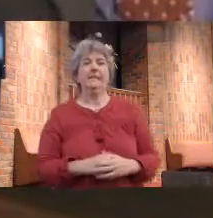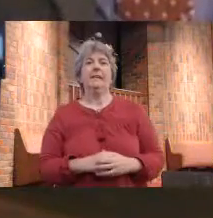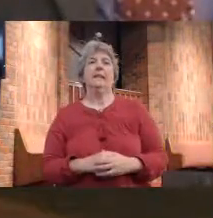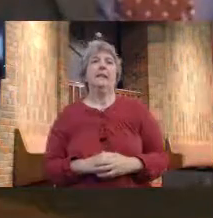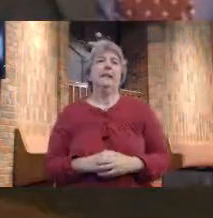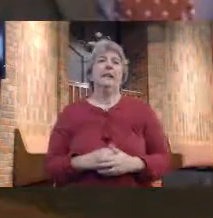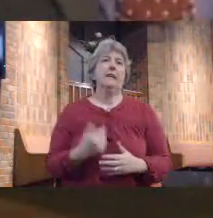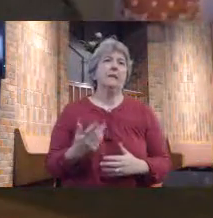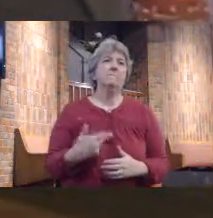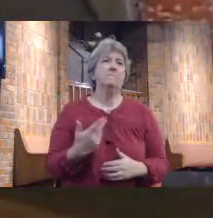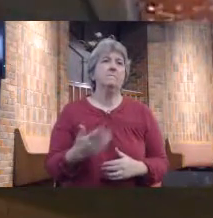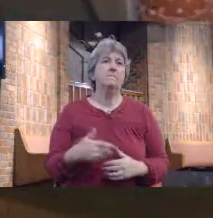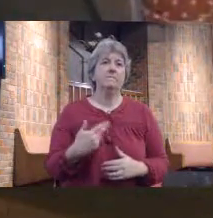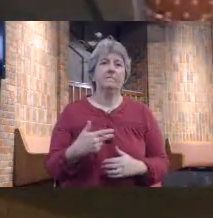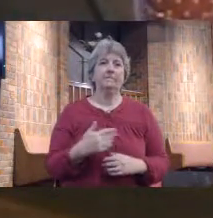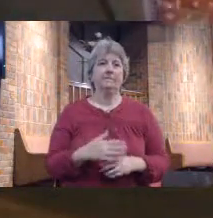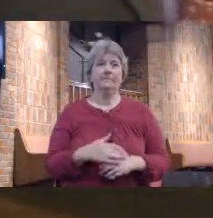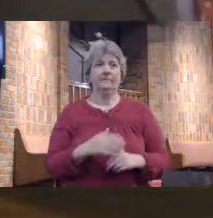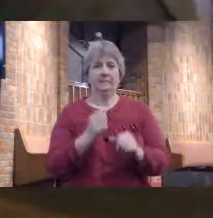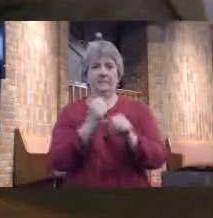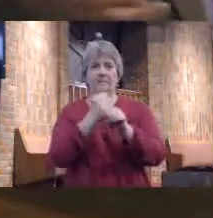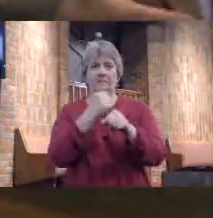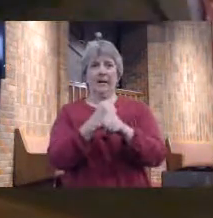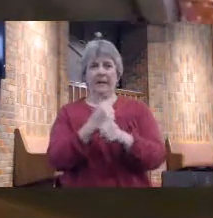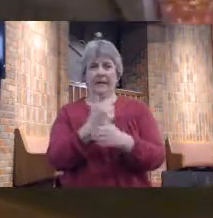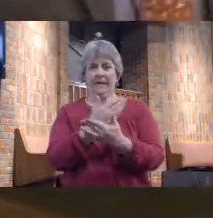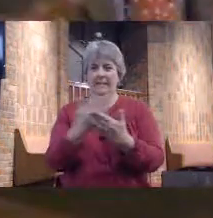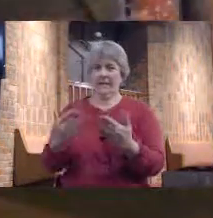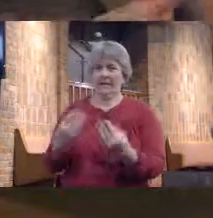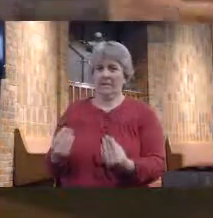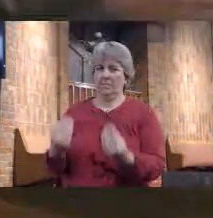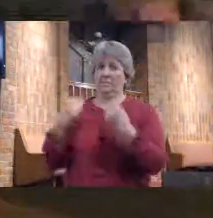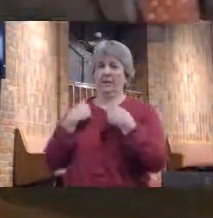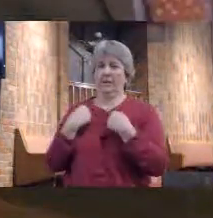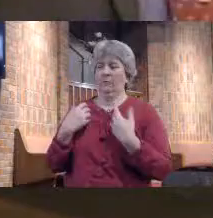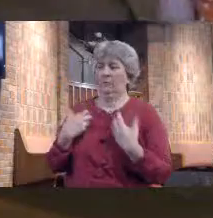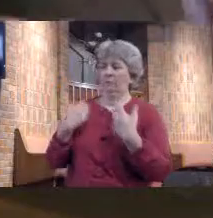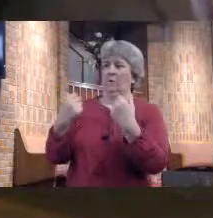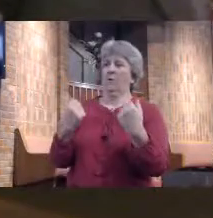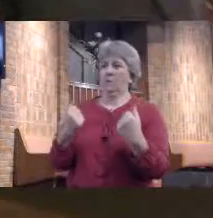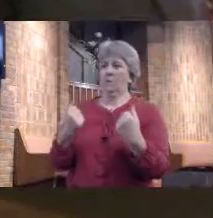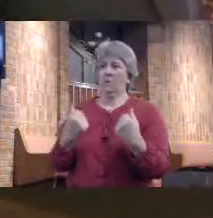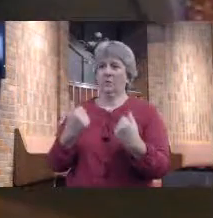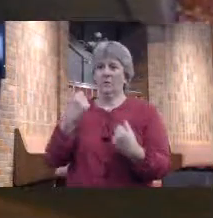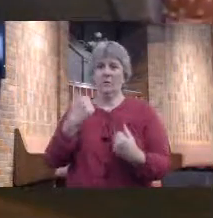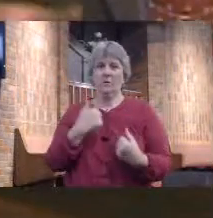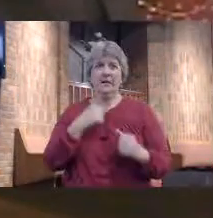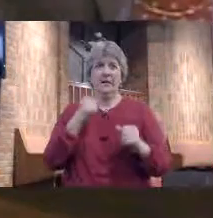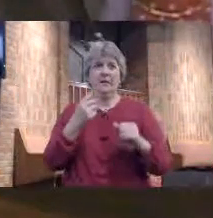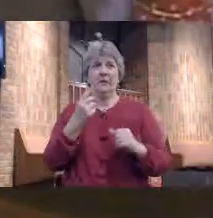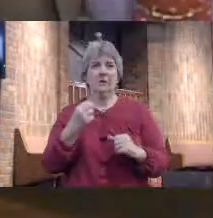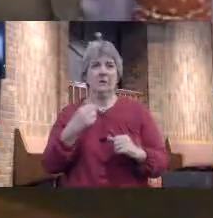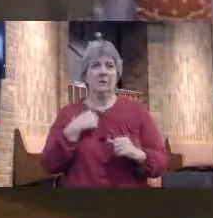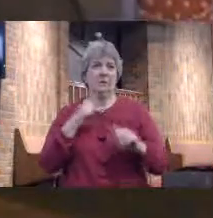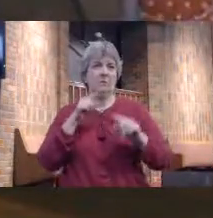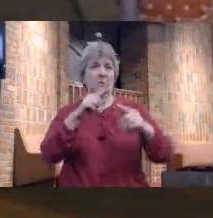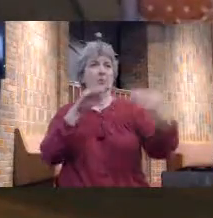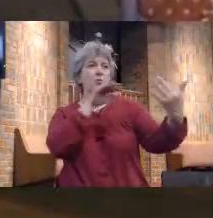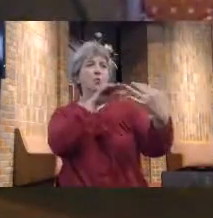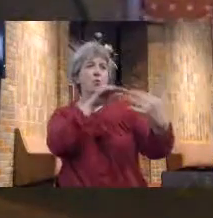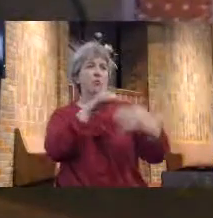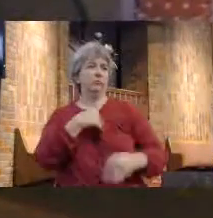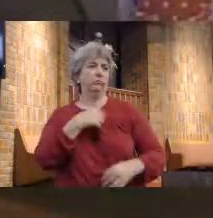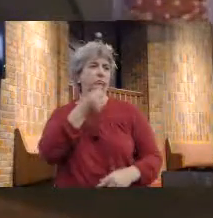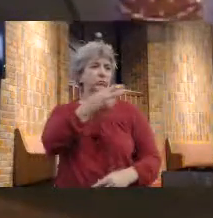ourselves devices for us to make us stronger, to make us capable. We go to war to prove our